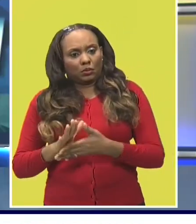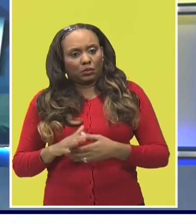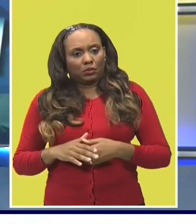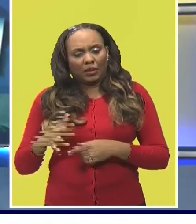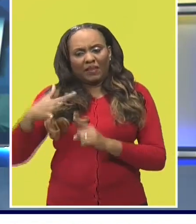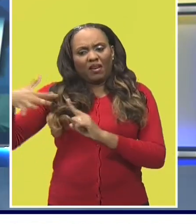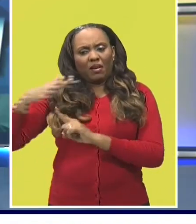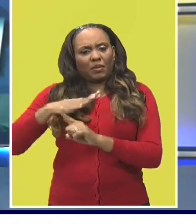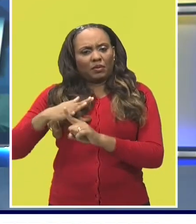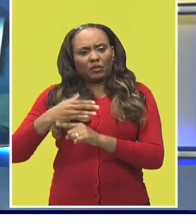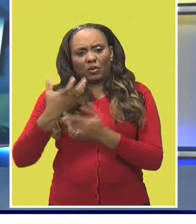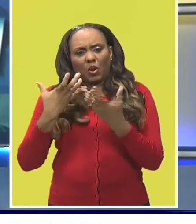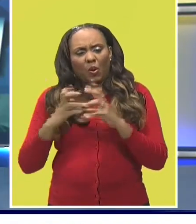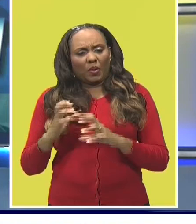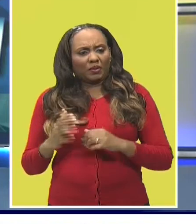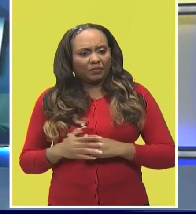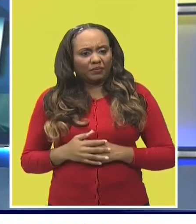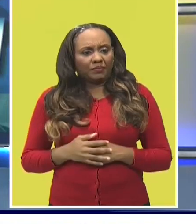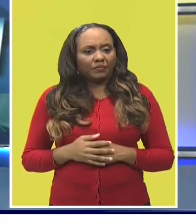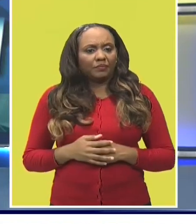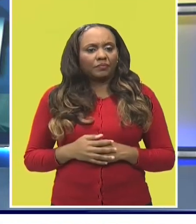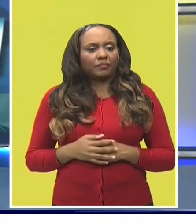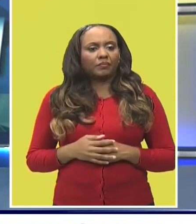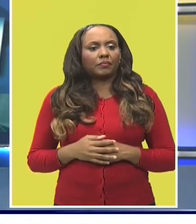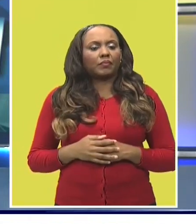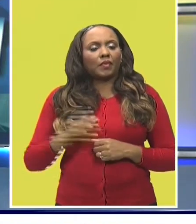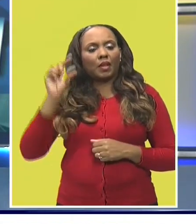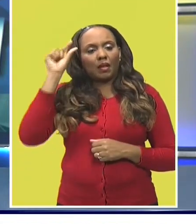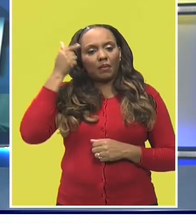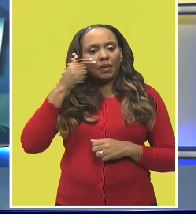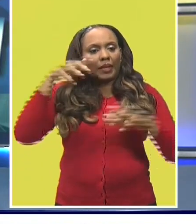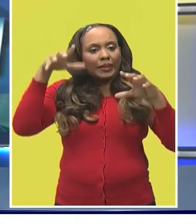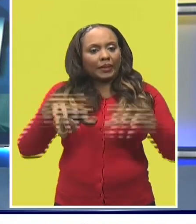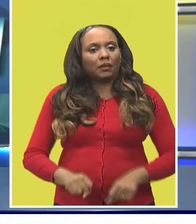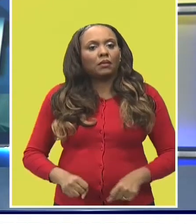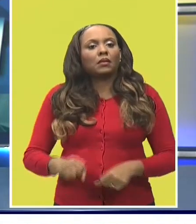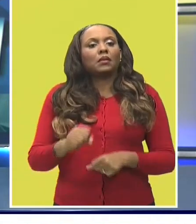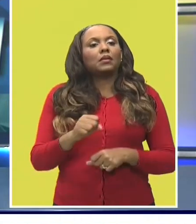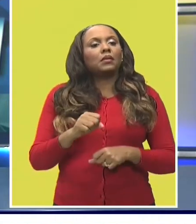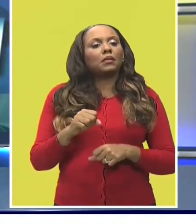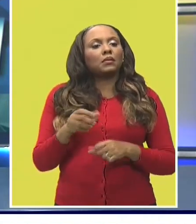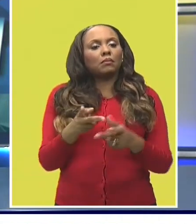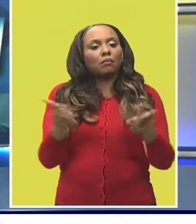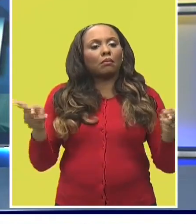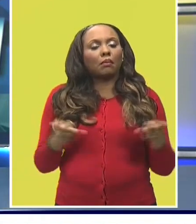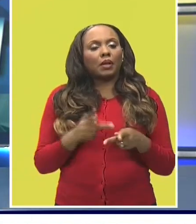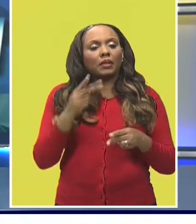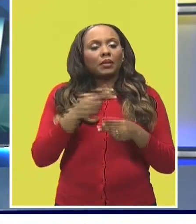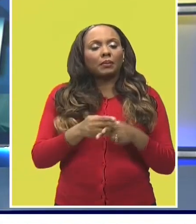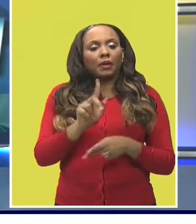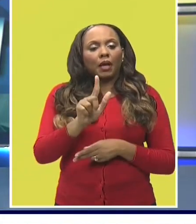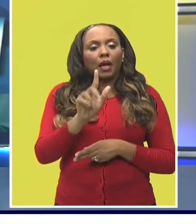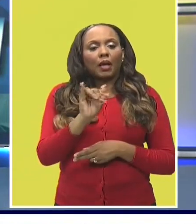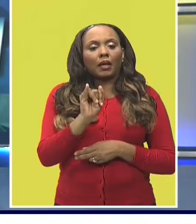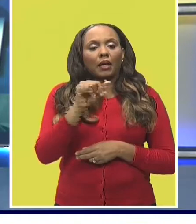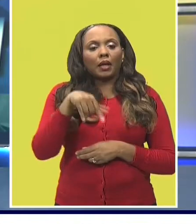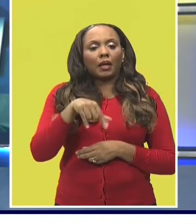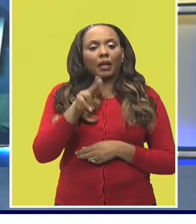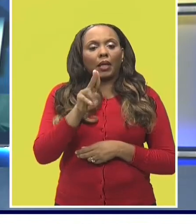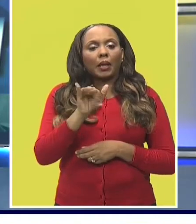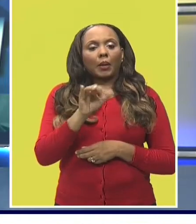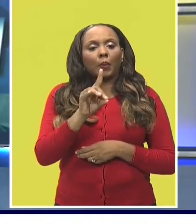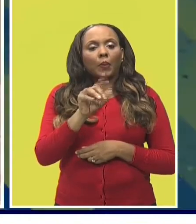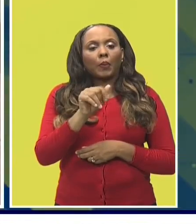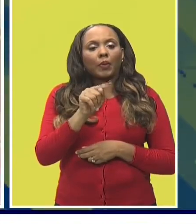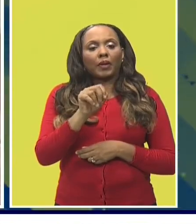Government has followed through on its decision to seize the liquidation center property situated on Lower Bay Street in the city. This morning,